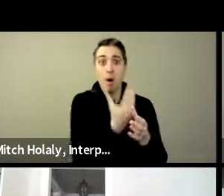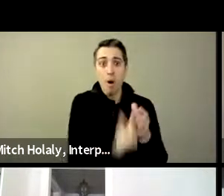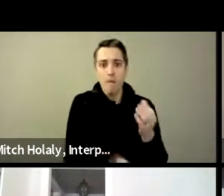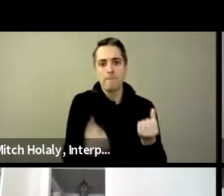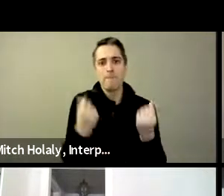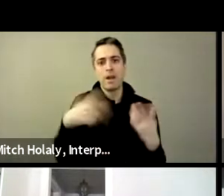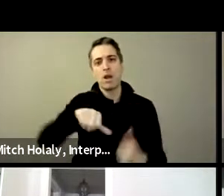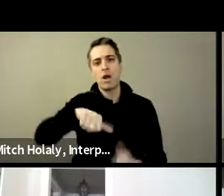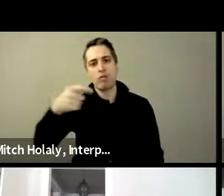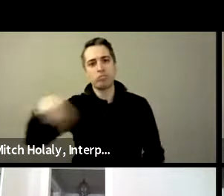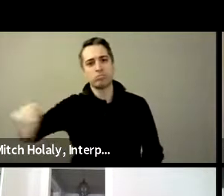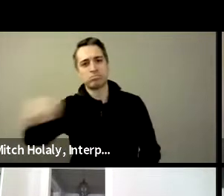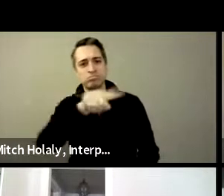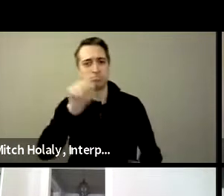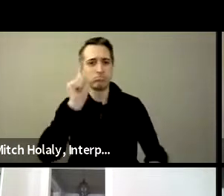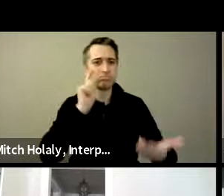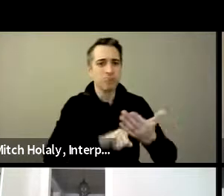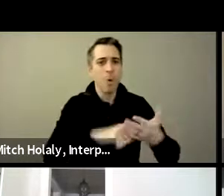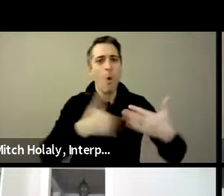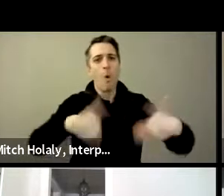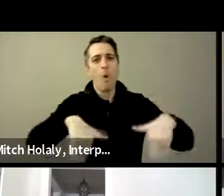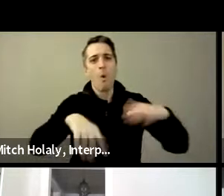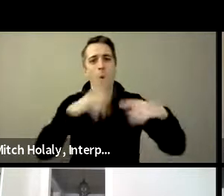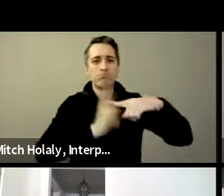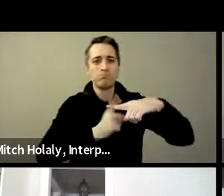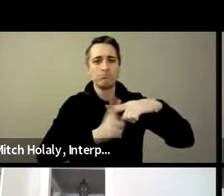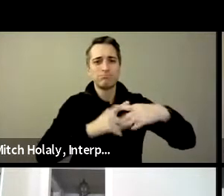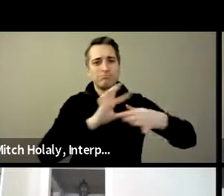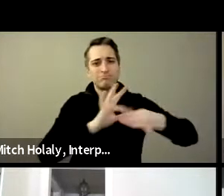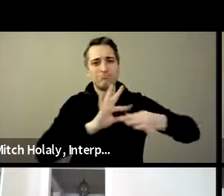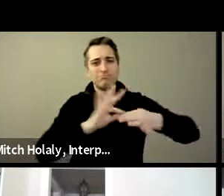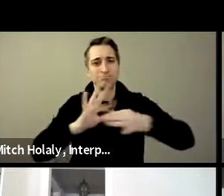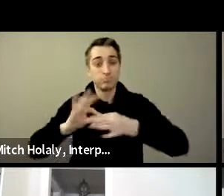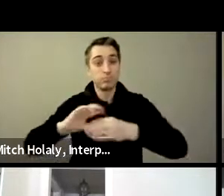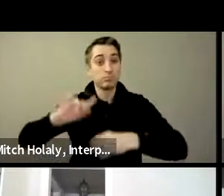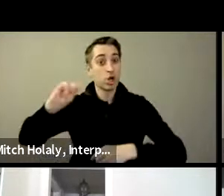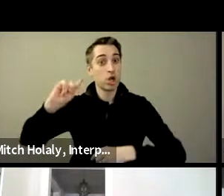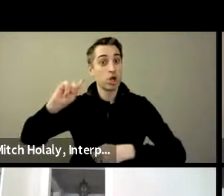well-deserved platitudes upon his memory. And whereas